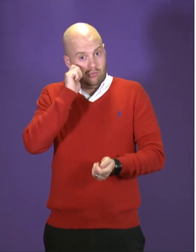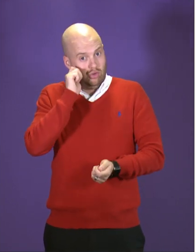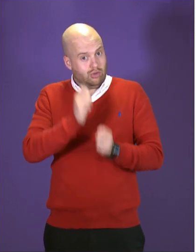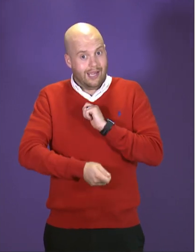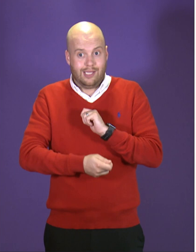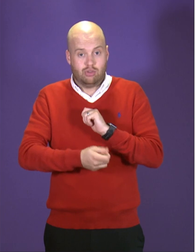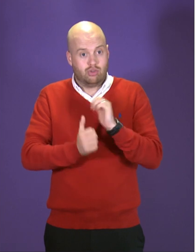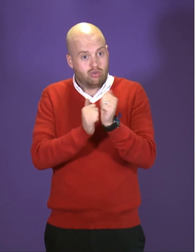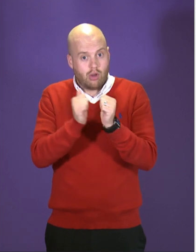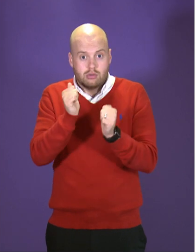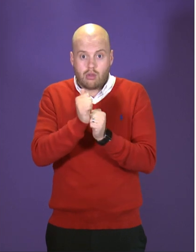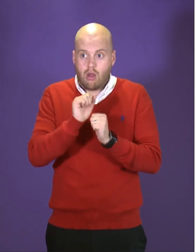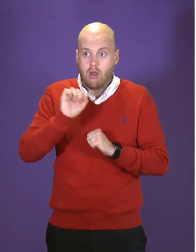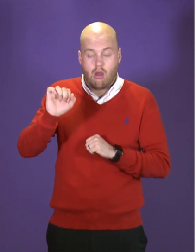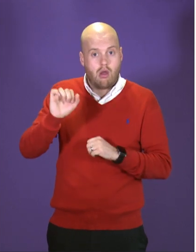ministry, flattened